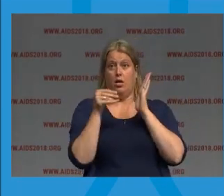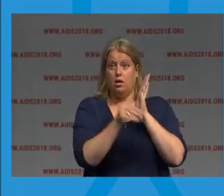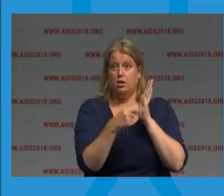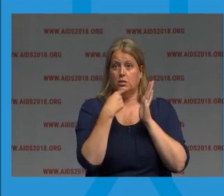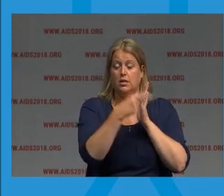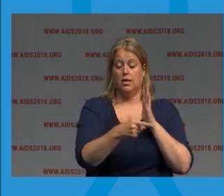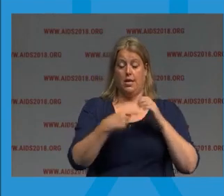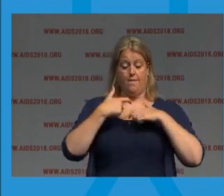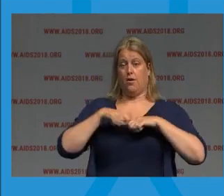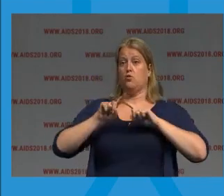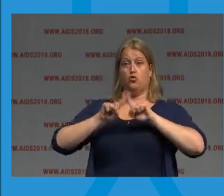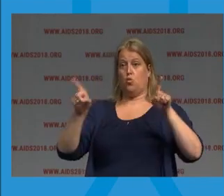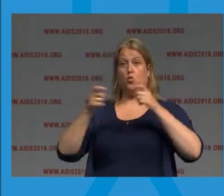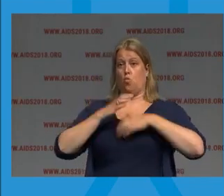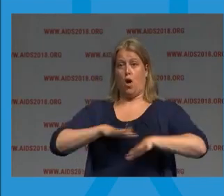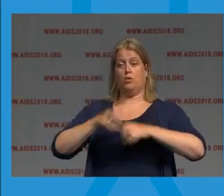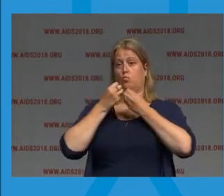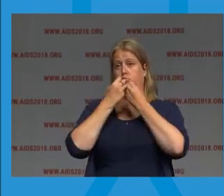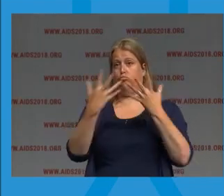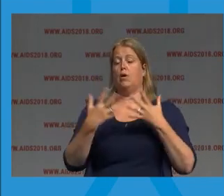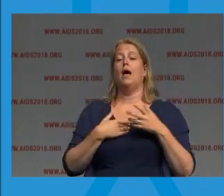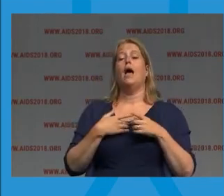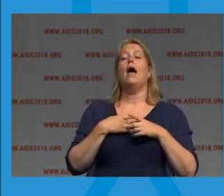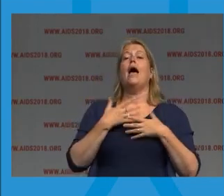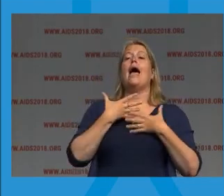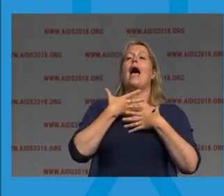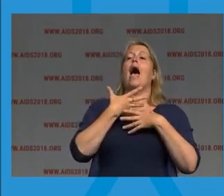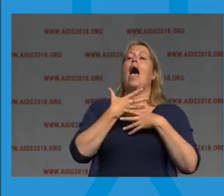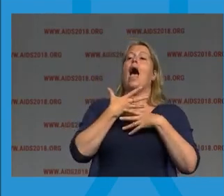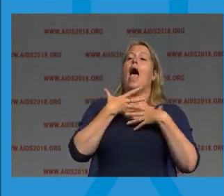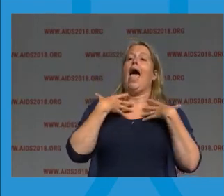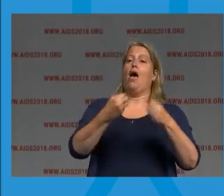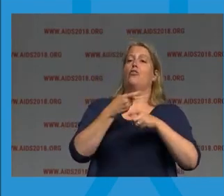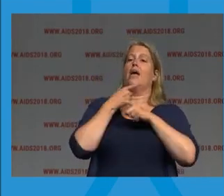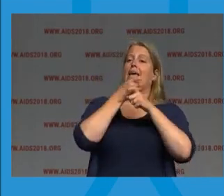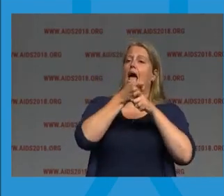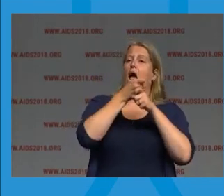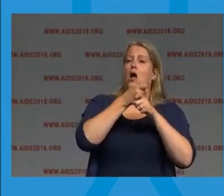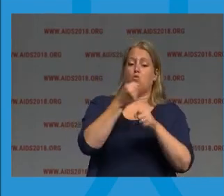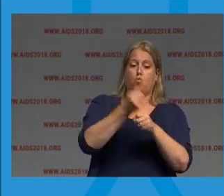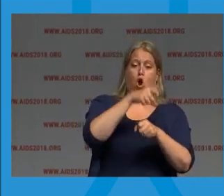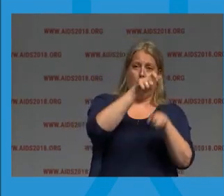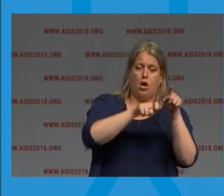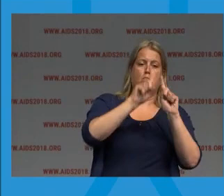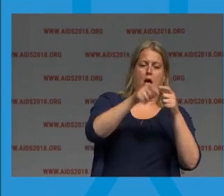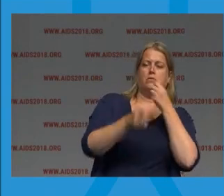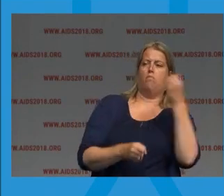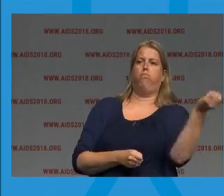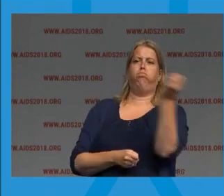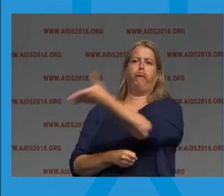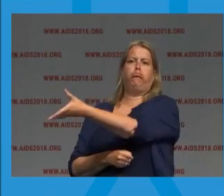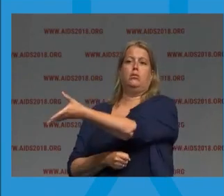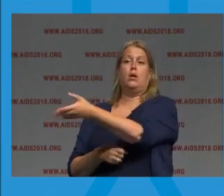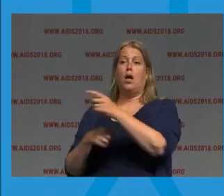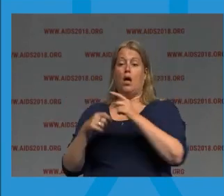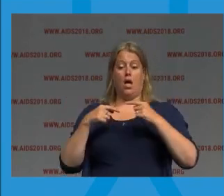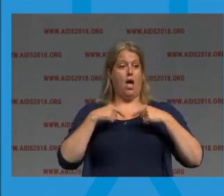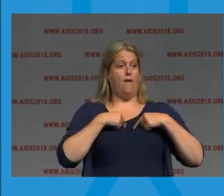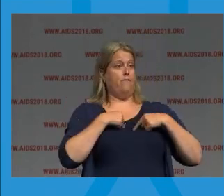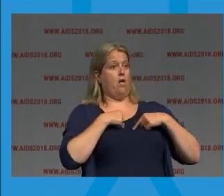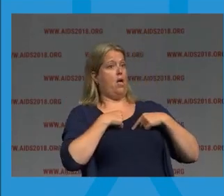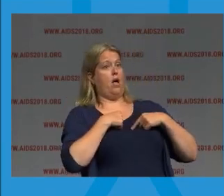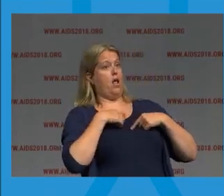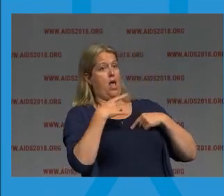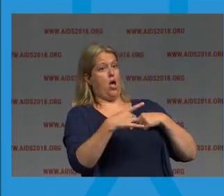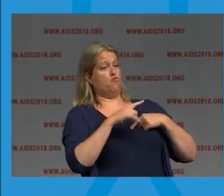want to disclose, the healthcare worker was then mandated to disclose on behalf of that person whether they liked it or not.